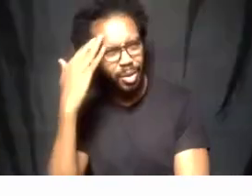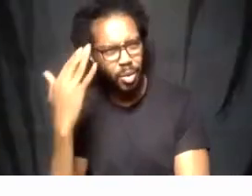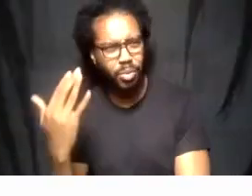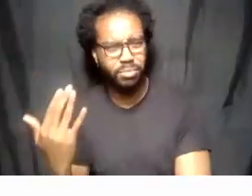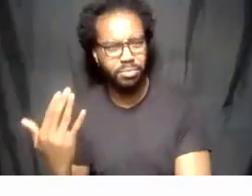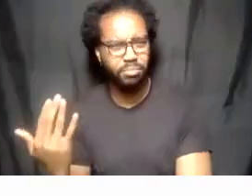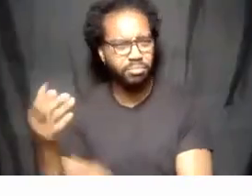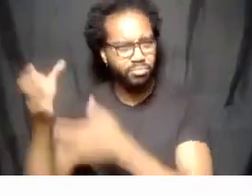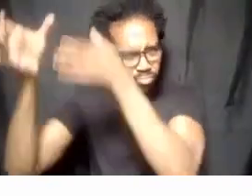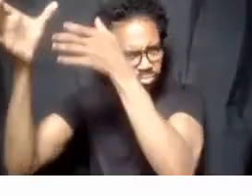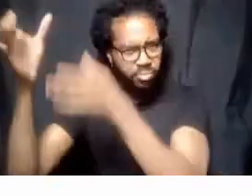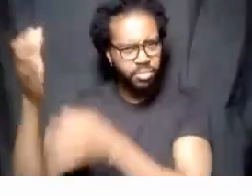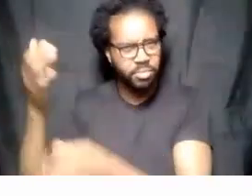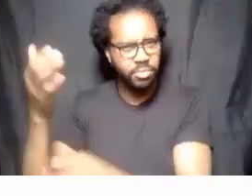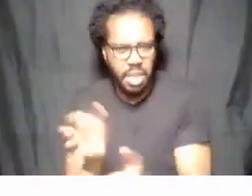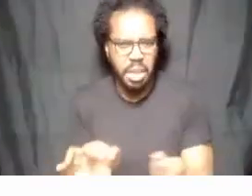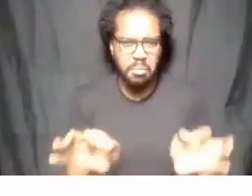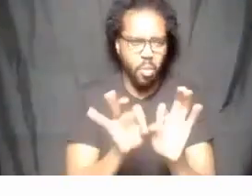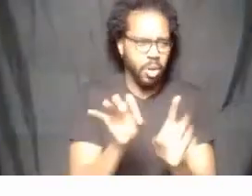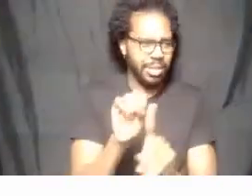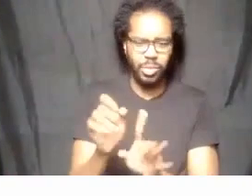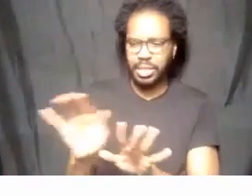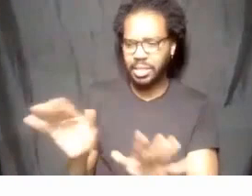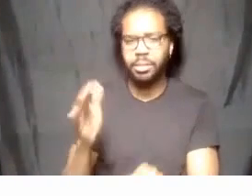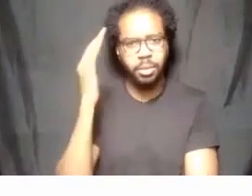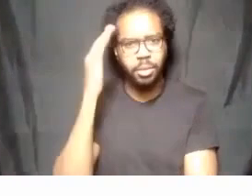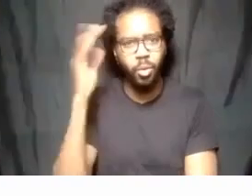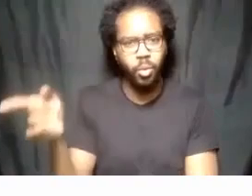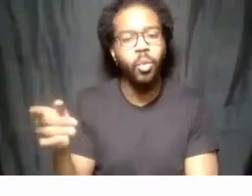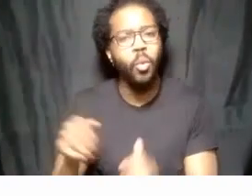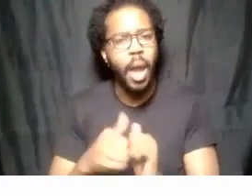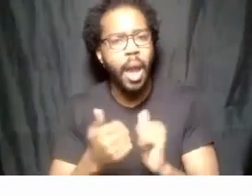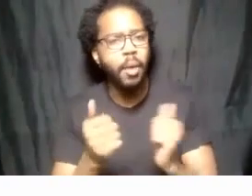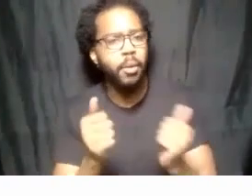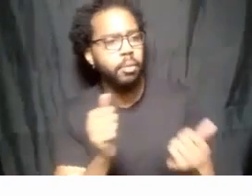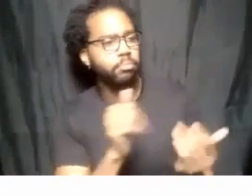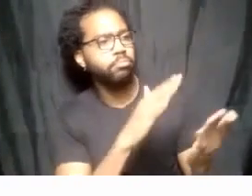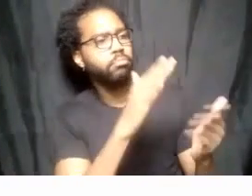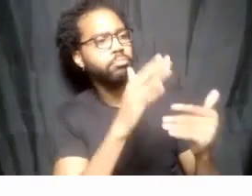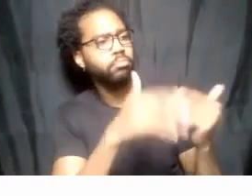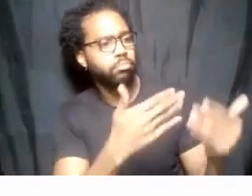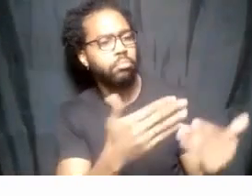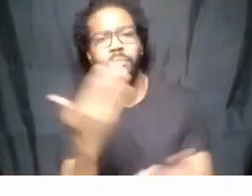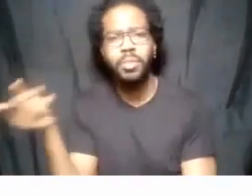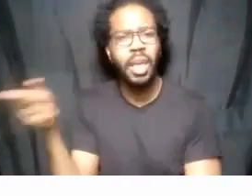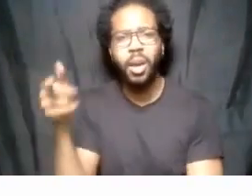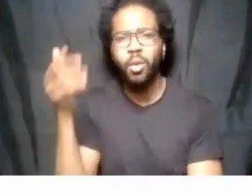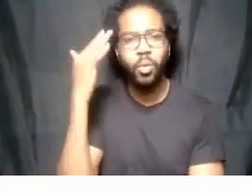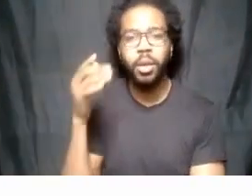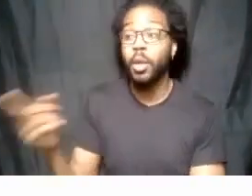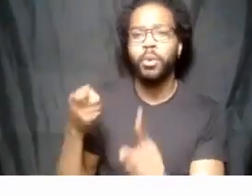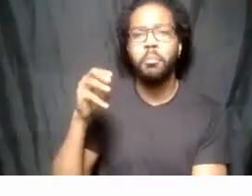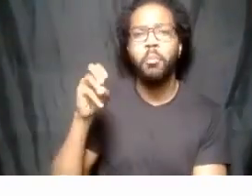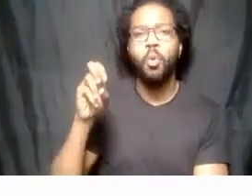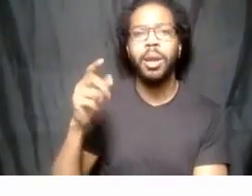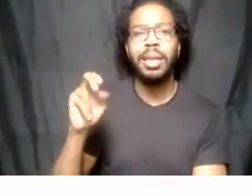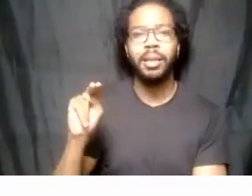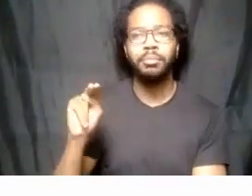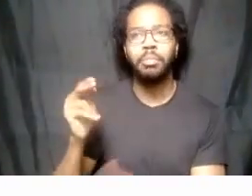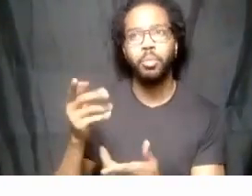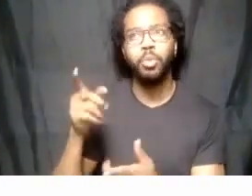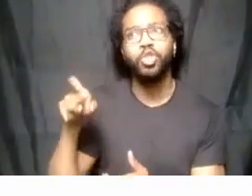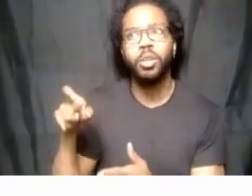the importance of this in certain circumstances and how to do it. And this question comes from Morgan, and perhaps we should have